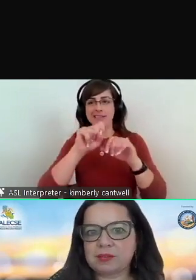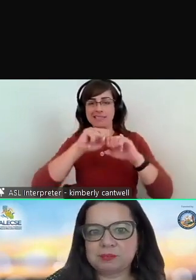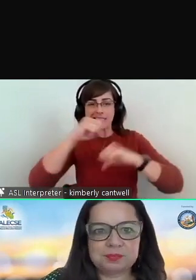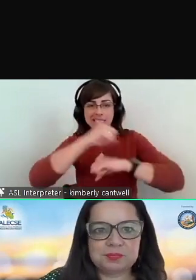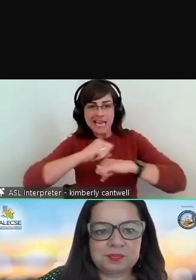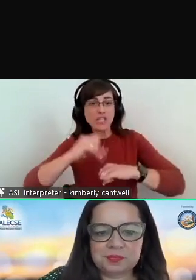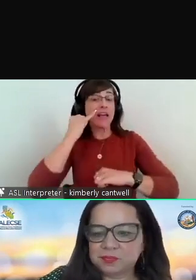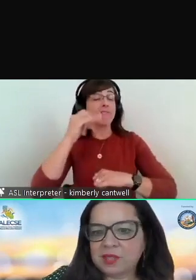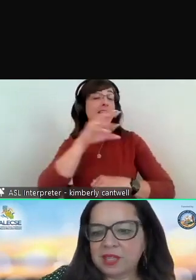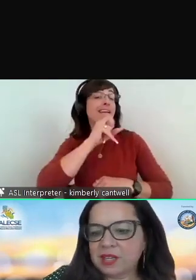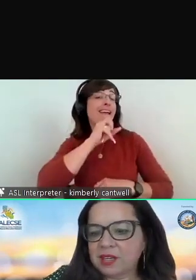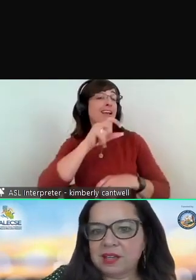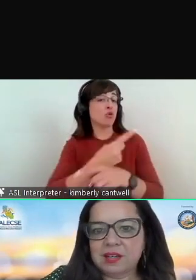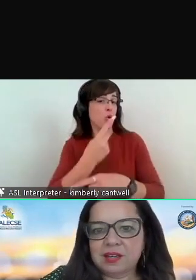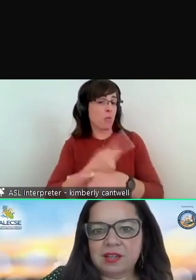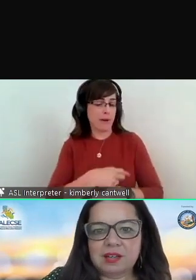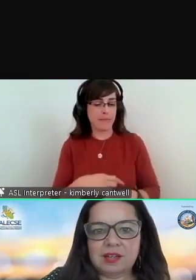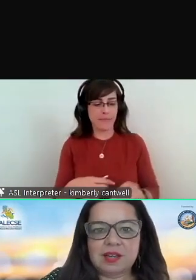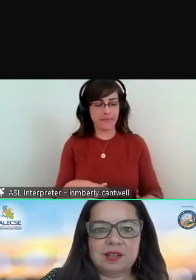appropriate.